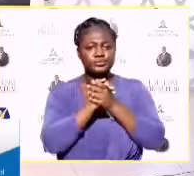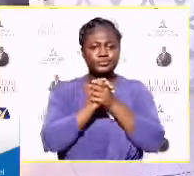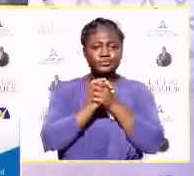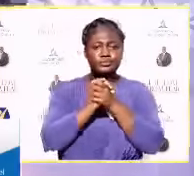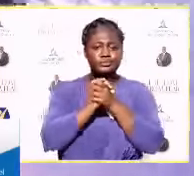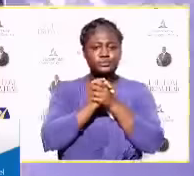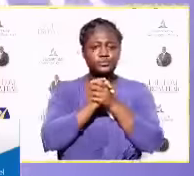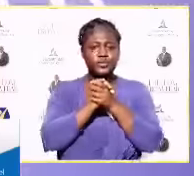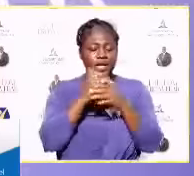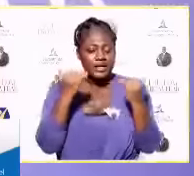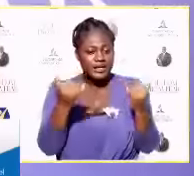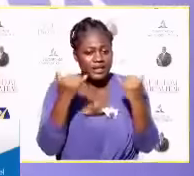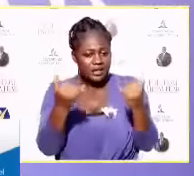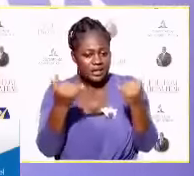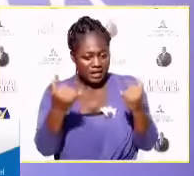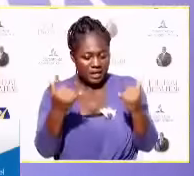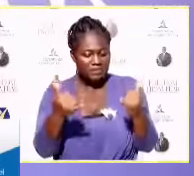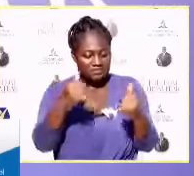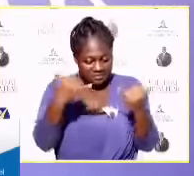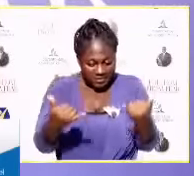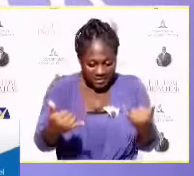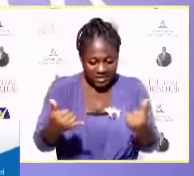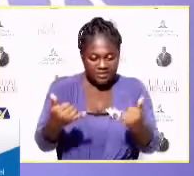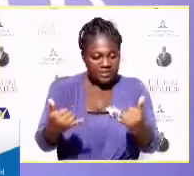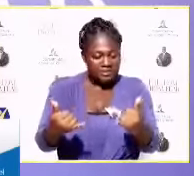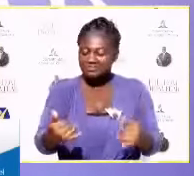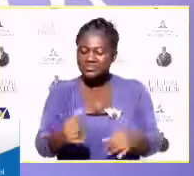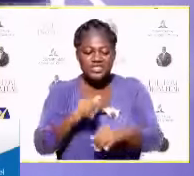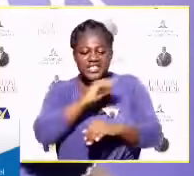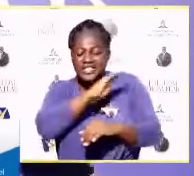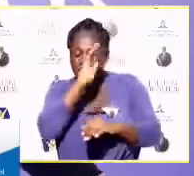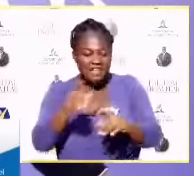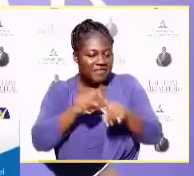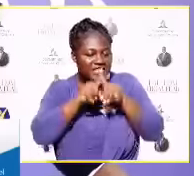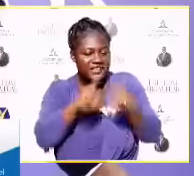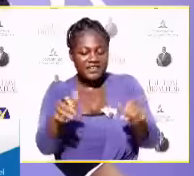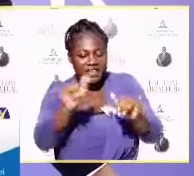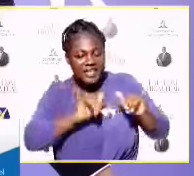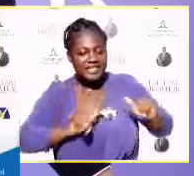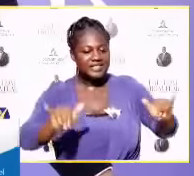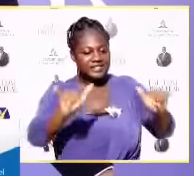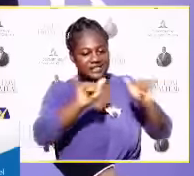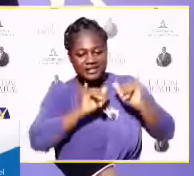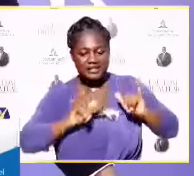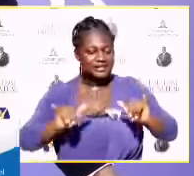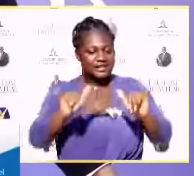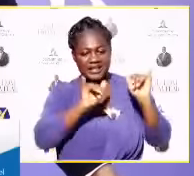That's now. It's no different from then.